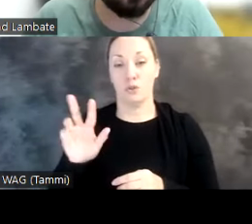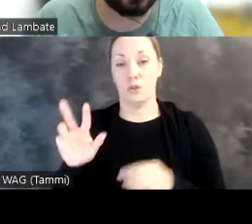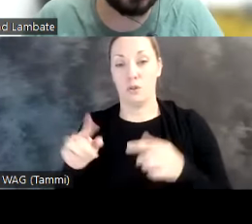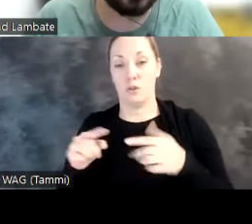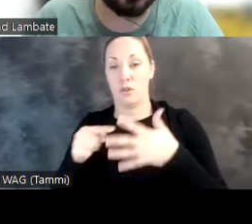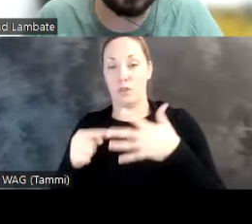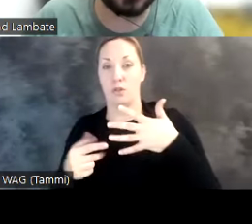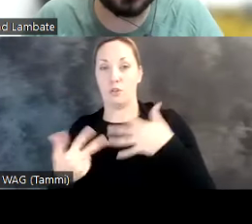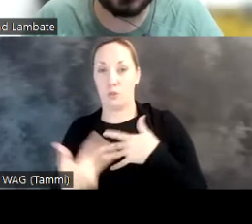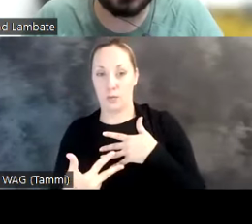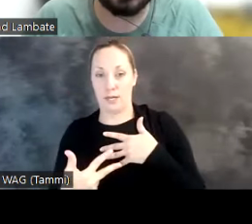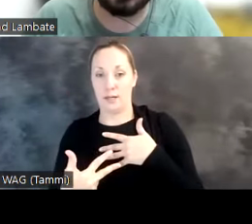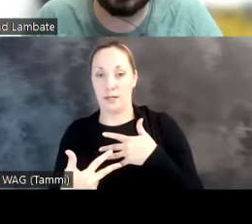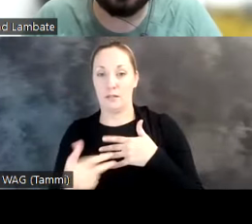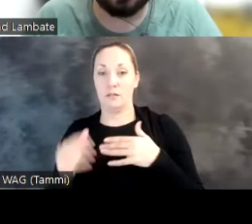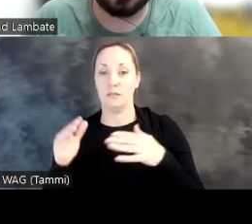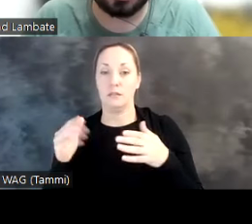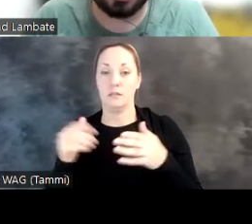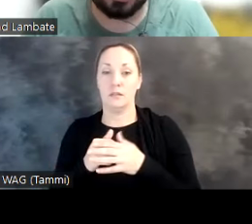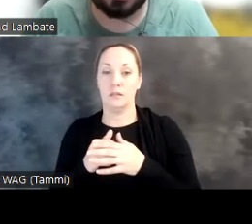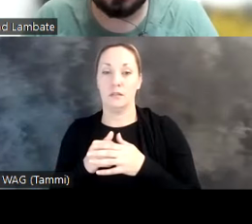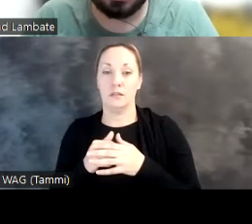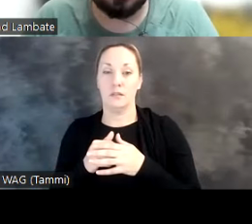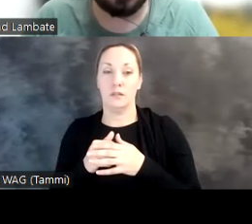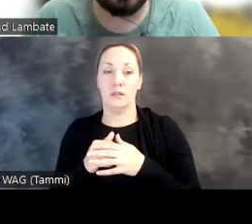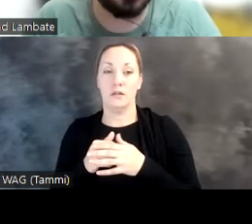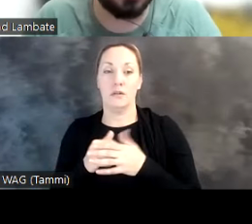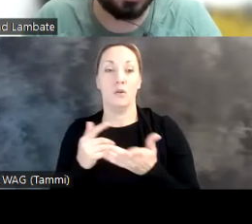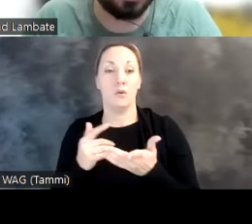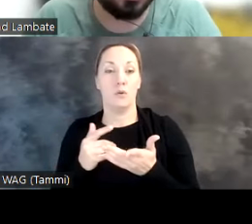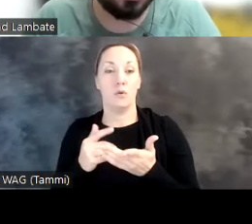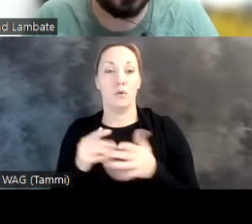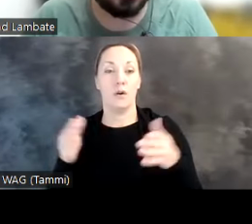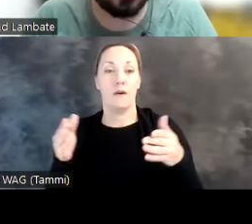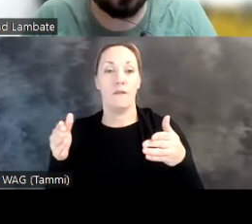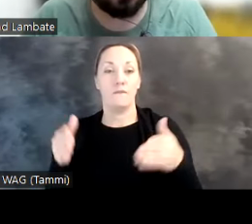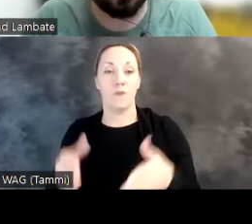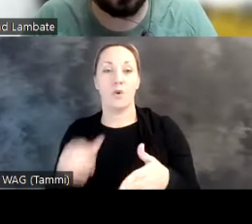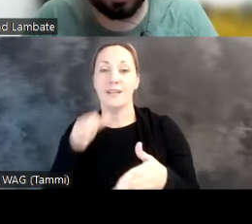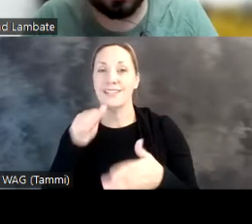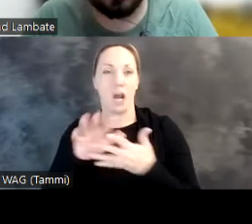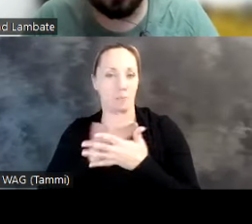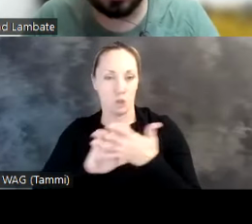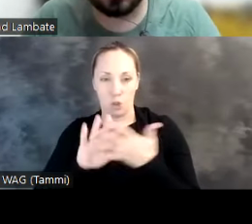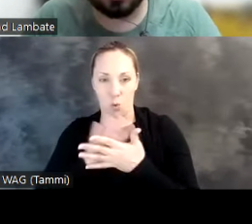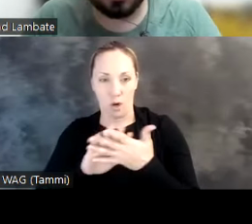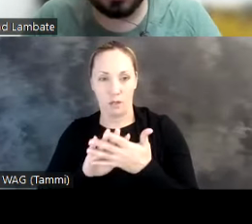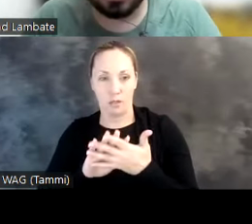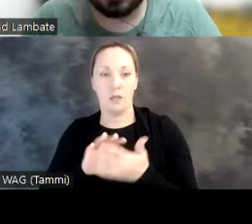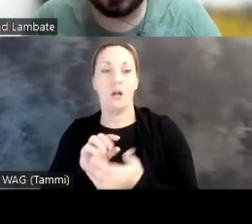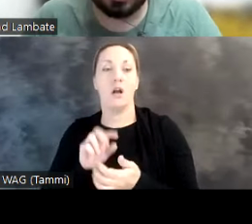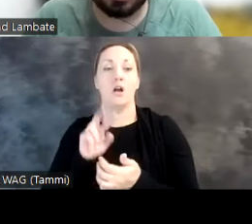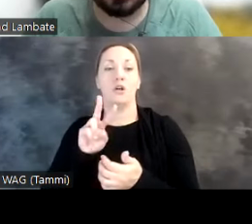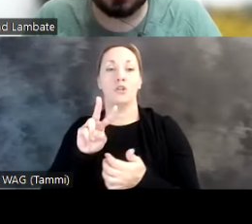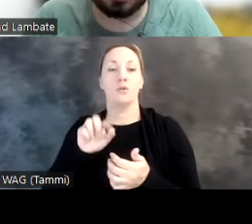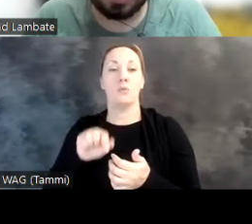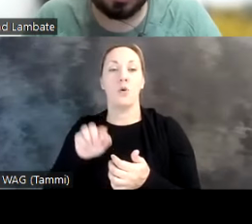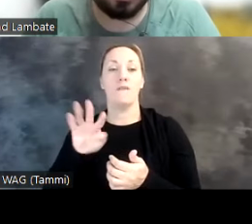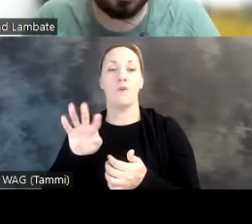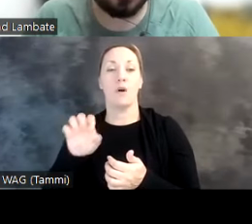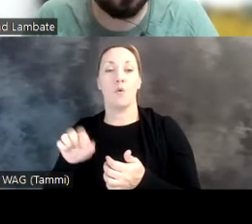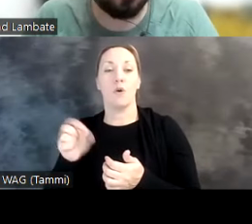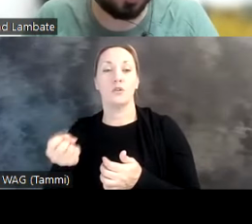is focus not obscure, at a minimum AA, 2412, focus not obscured enhanced